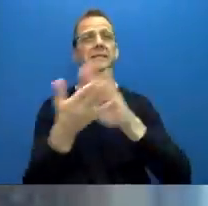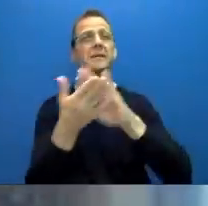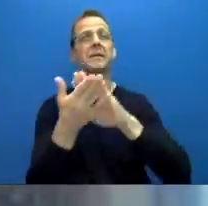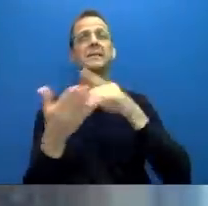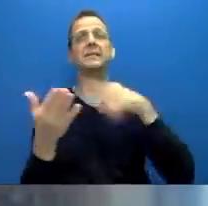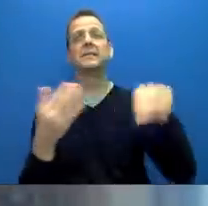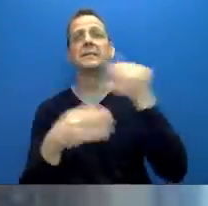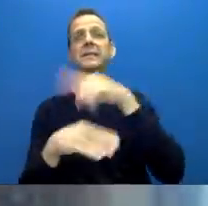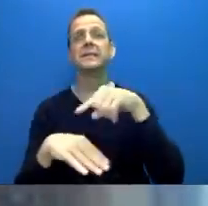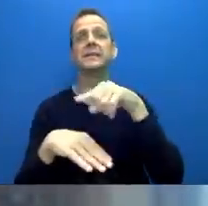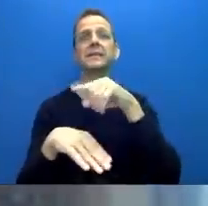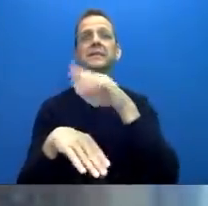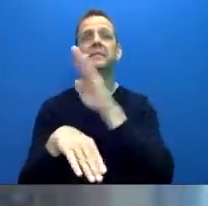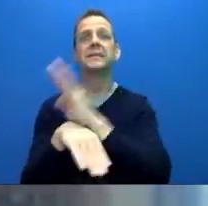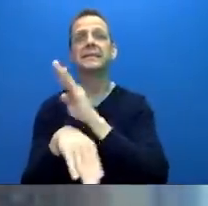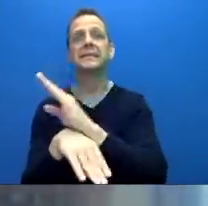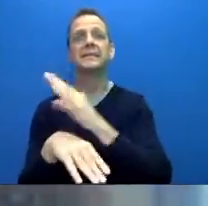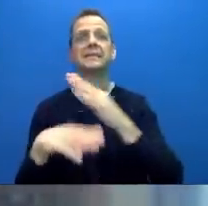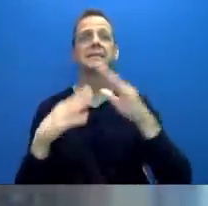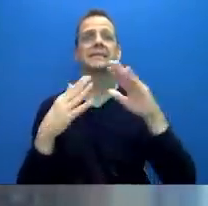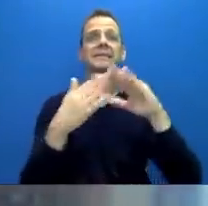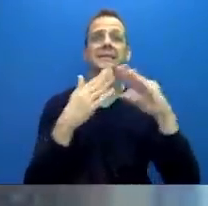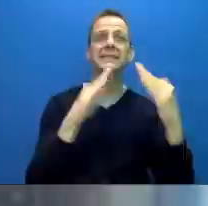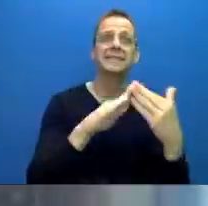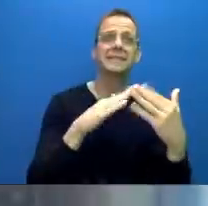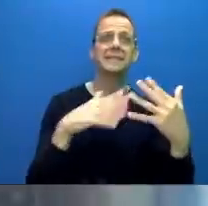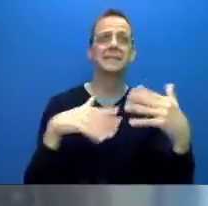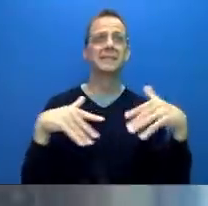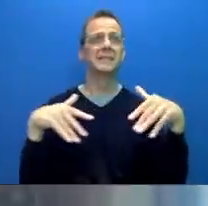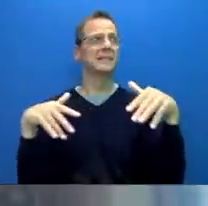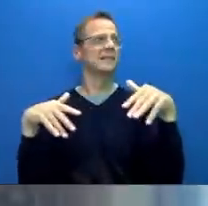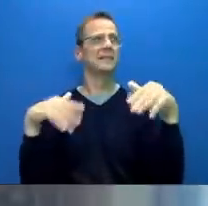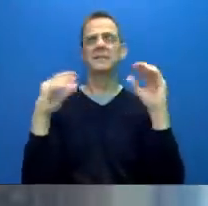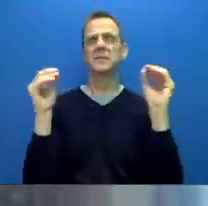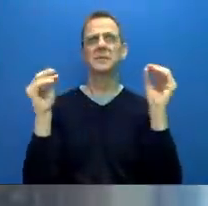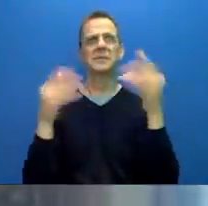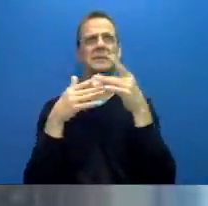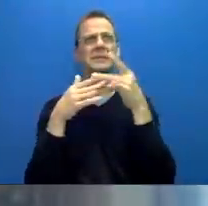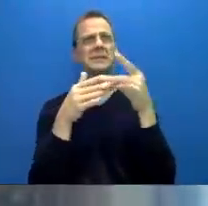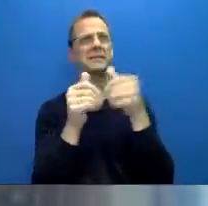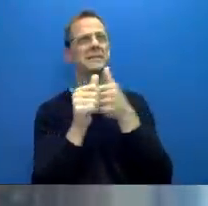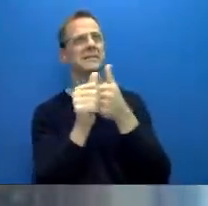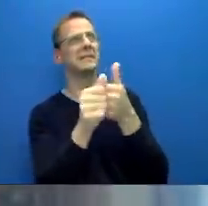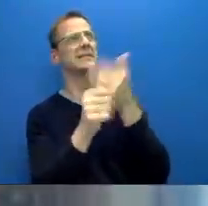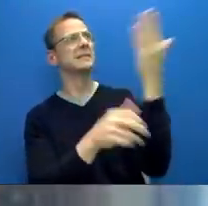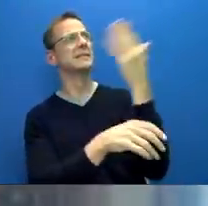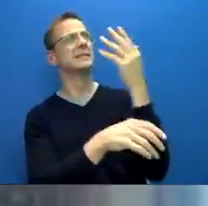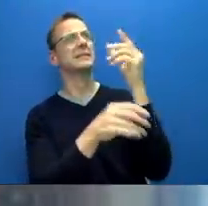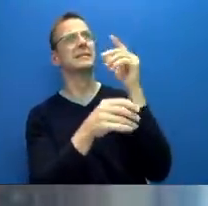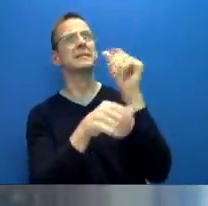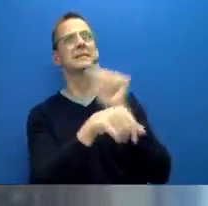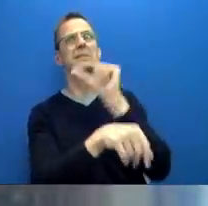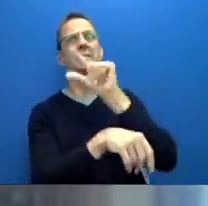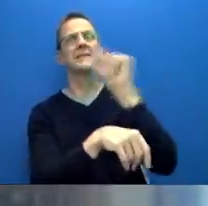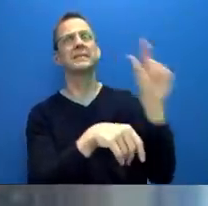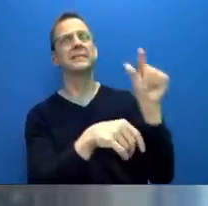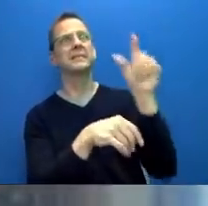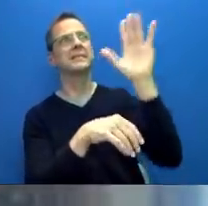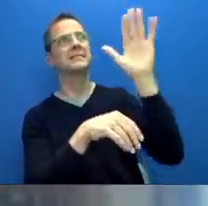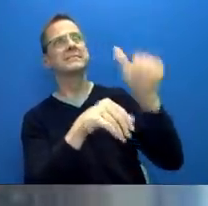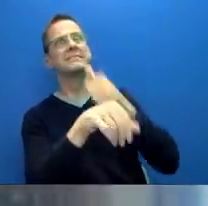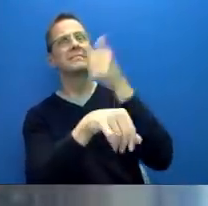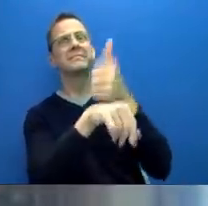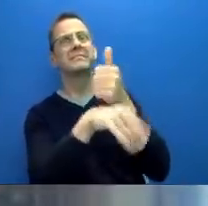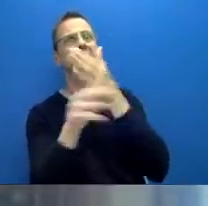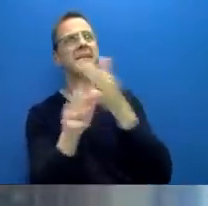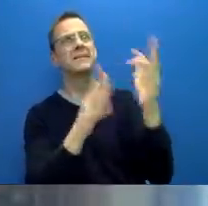failure to have these overarching policies that protect all of society. So just keep applying pressure. I